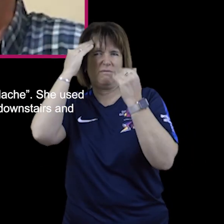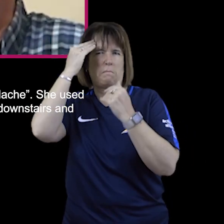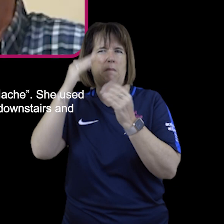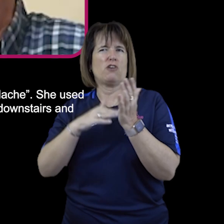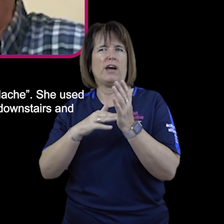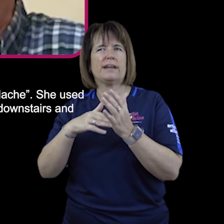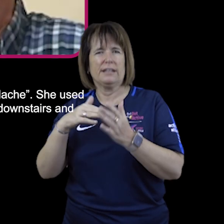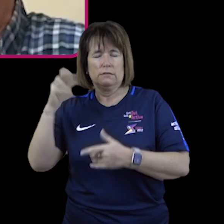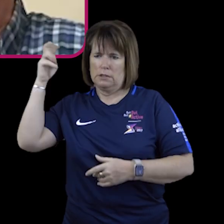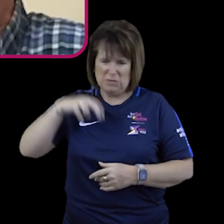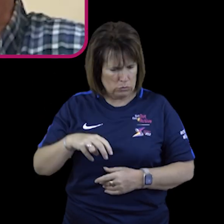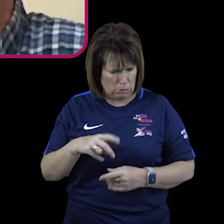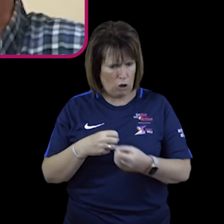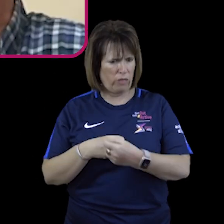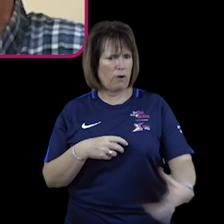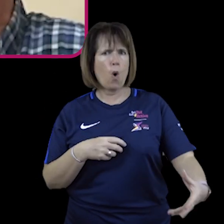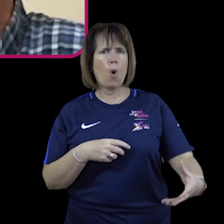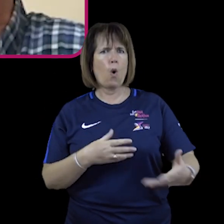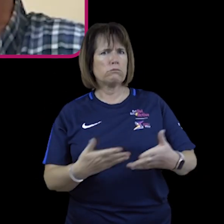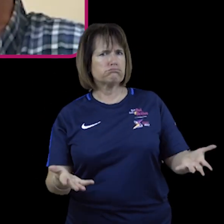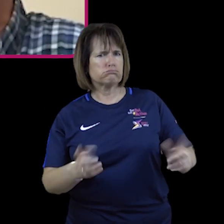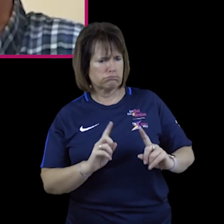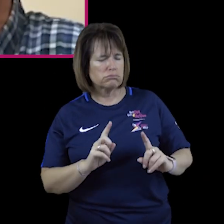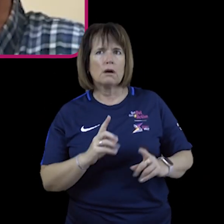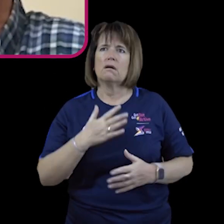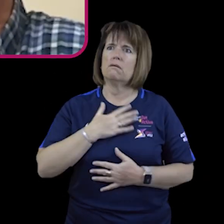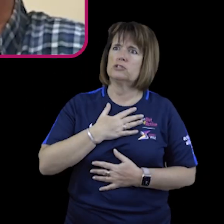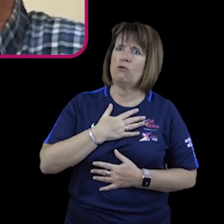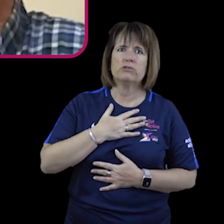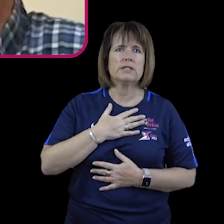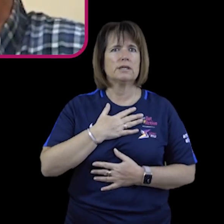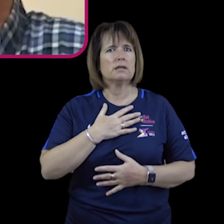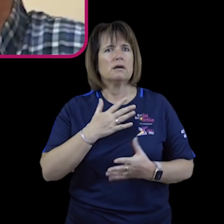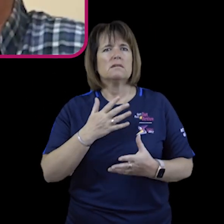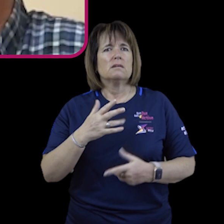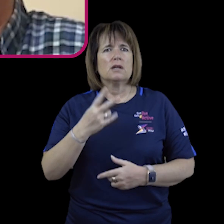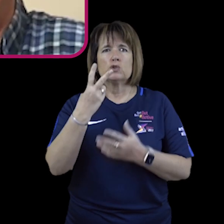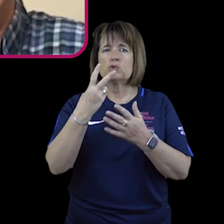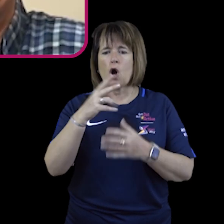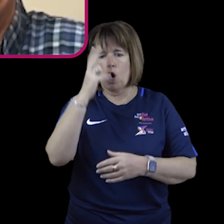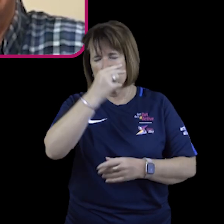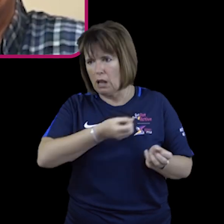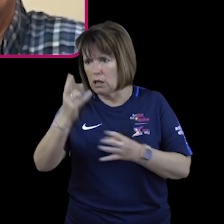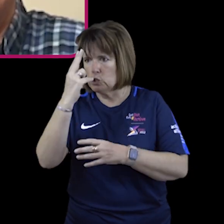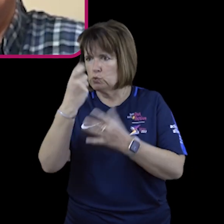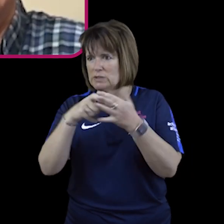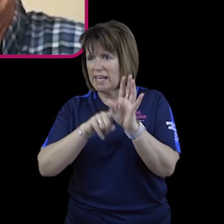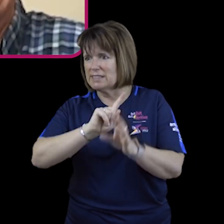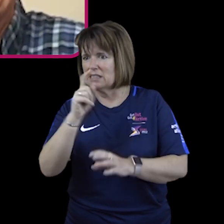floor. Oh, And, Andy, I'm so sorry. Yeah, I'm sorry, no. So she sort of